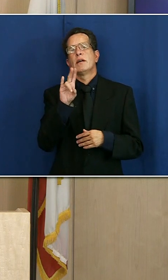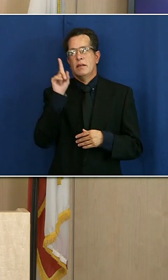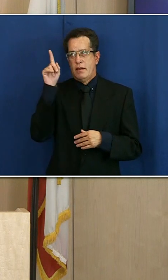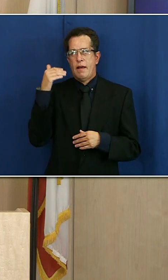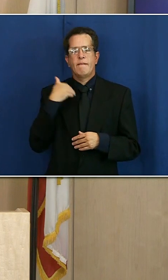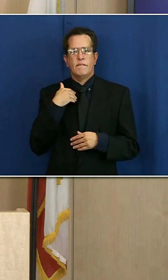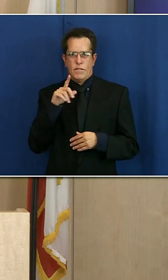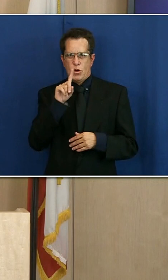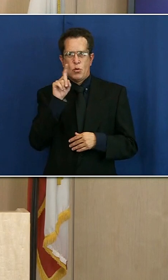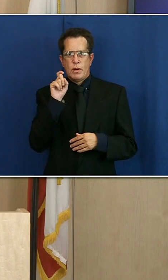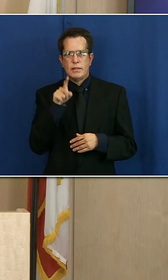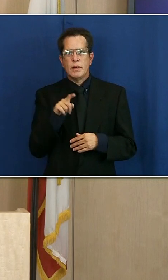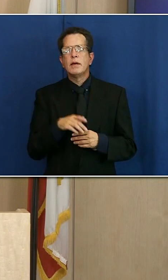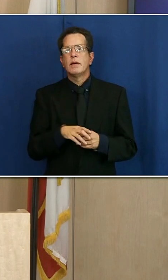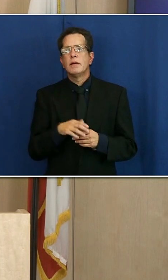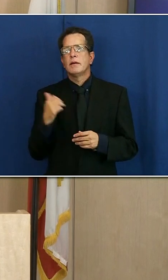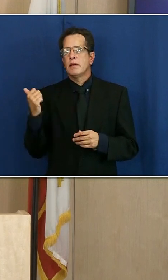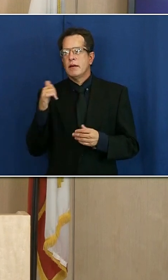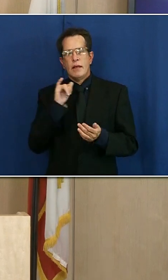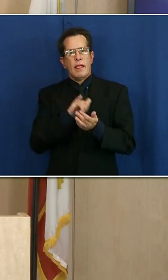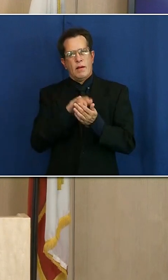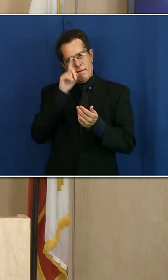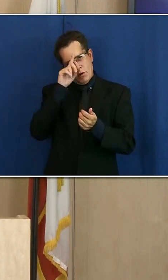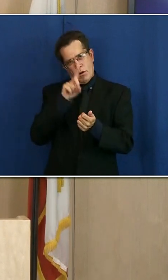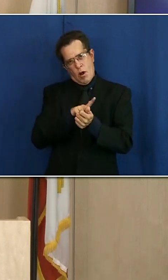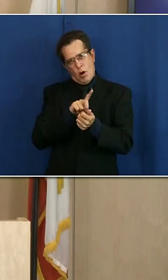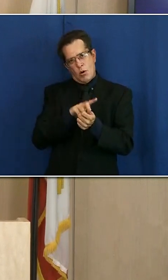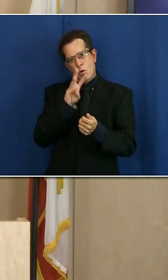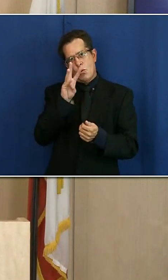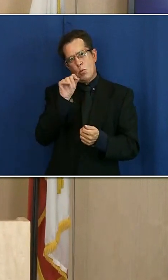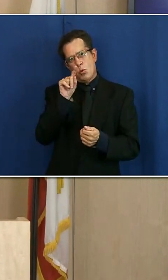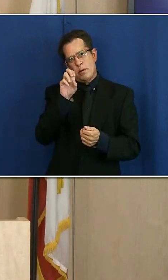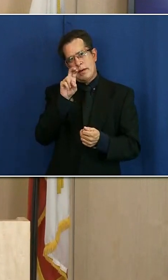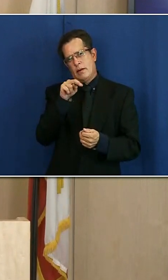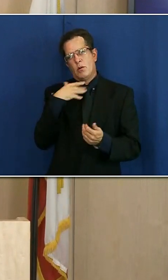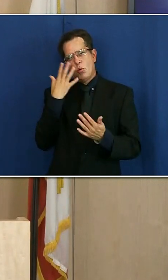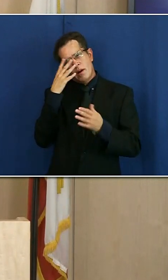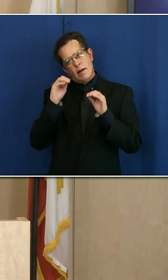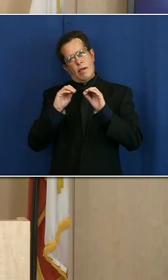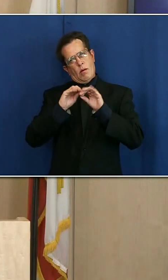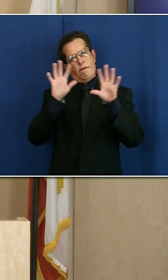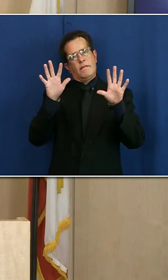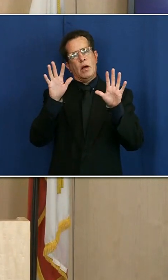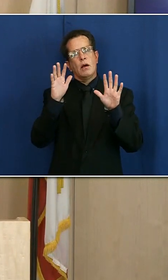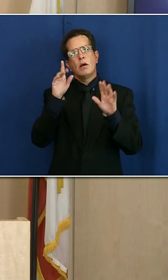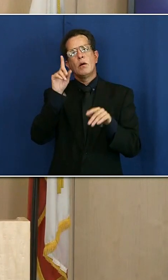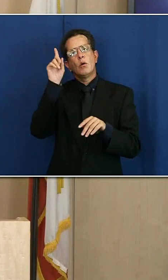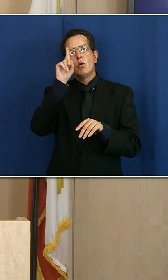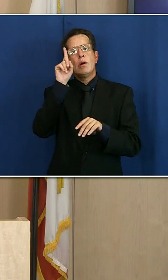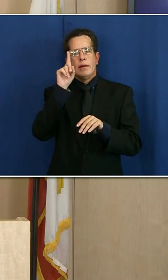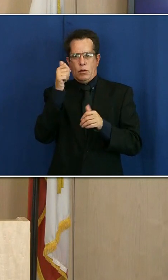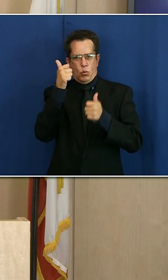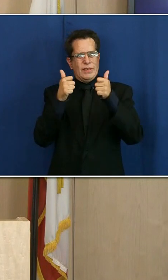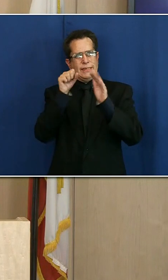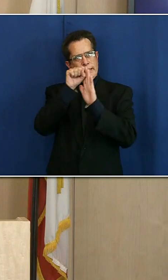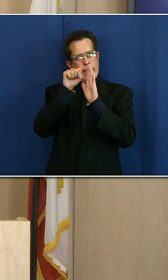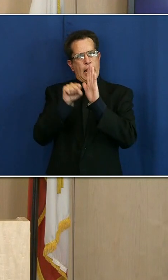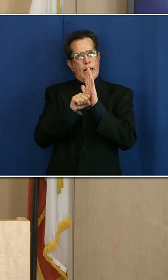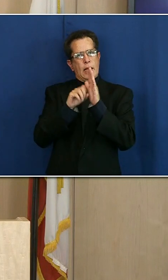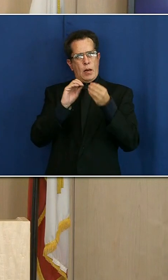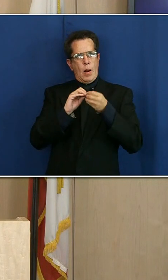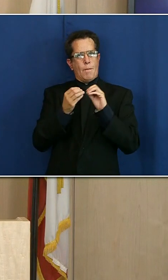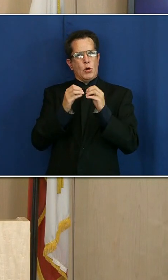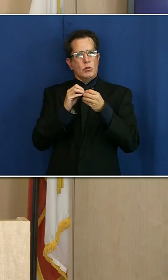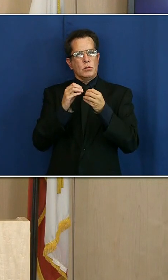Yeah, this is a question for Dr. Wooten. You sort of were explaining this, but just to clarify, which state numbers matter more in